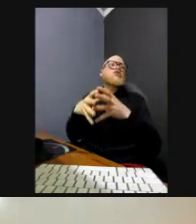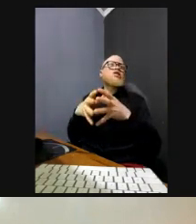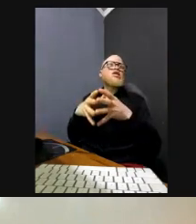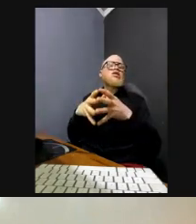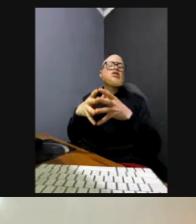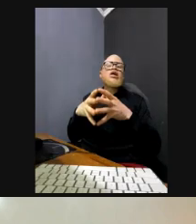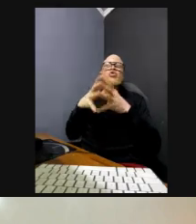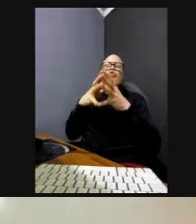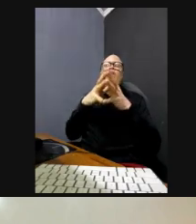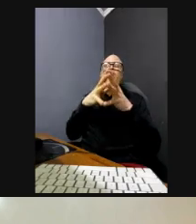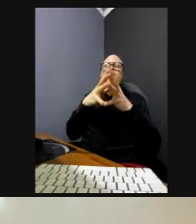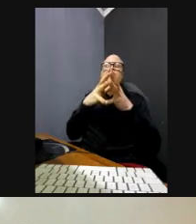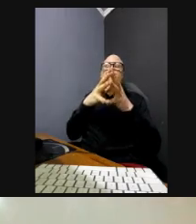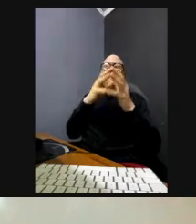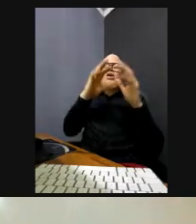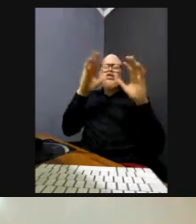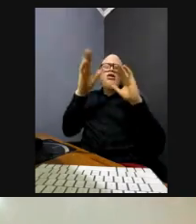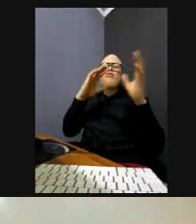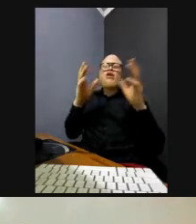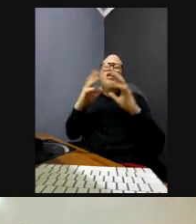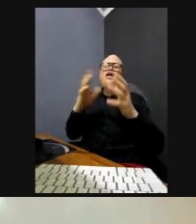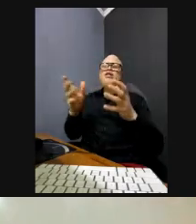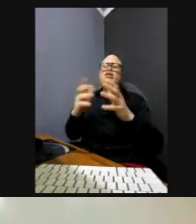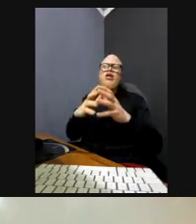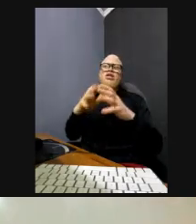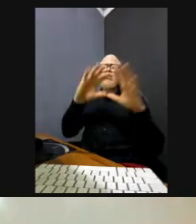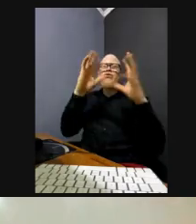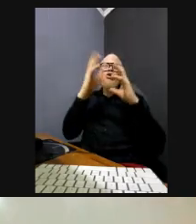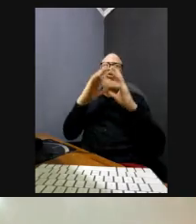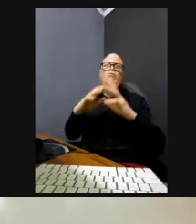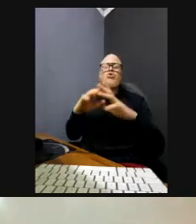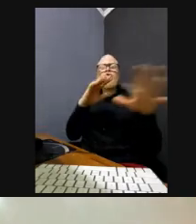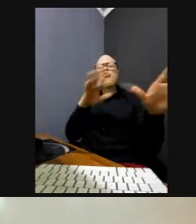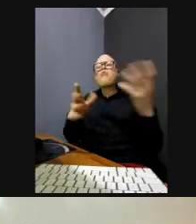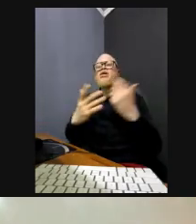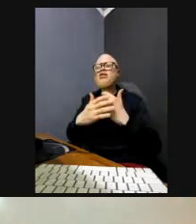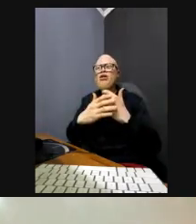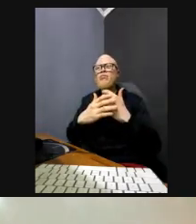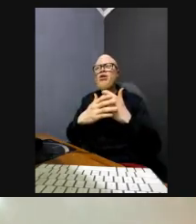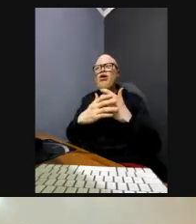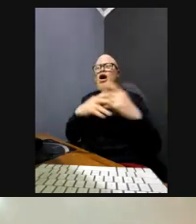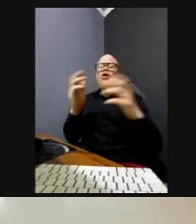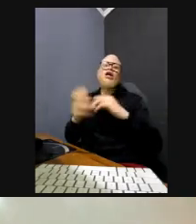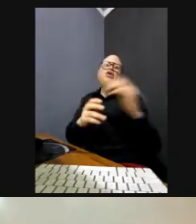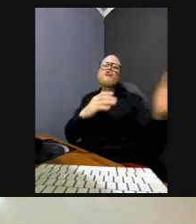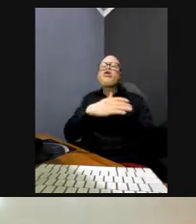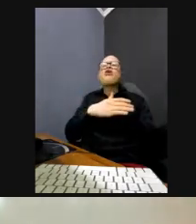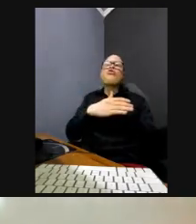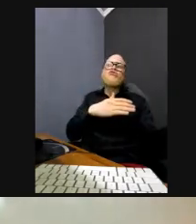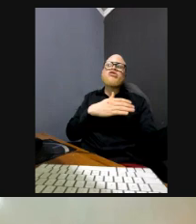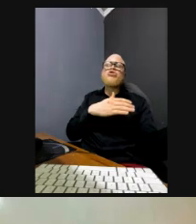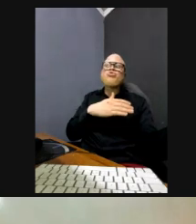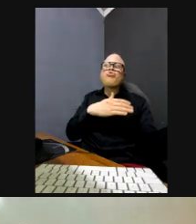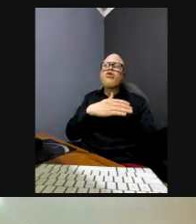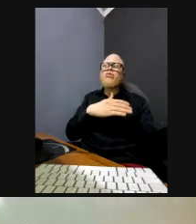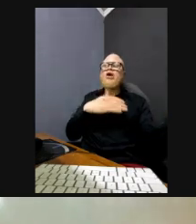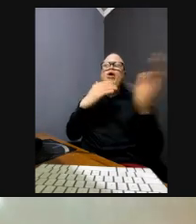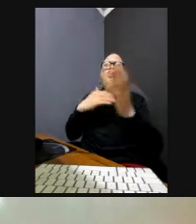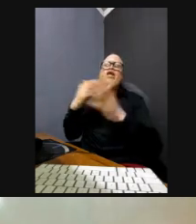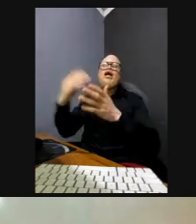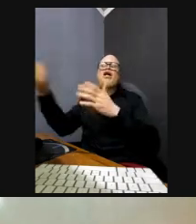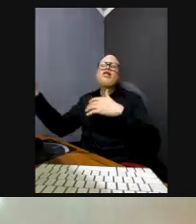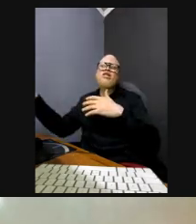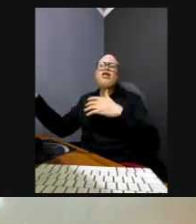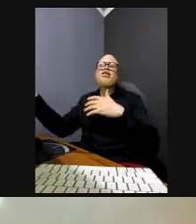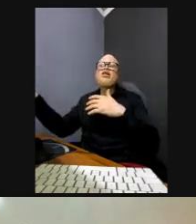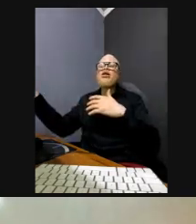measure your success, you are supposed to look at some of the likes and some of the comments. Who is commenting? How can I strike a conversation with them? How